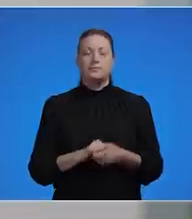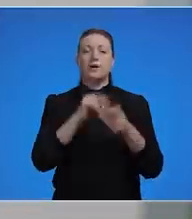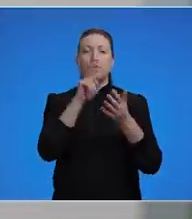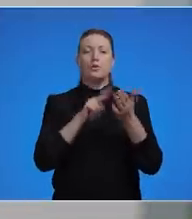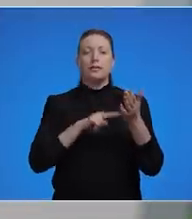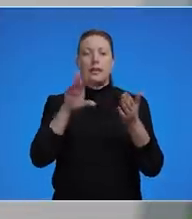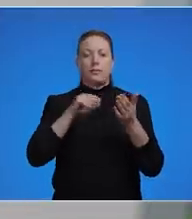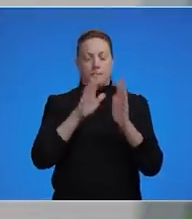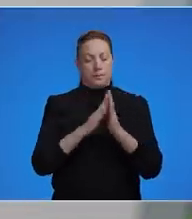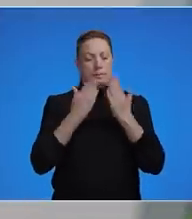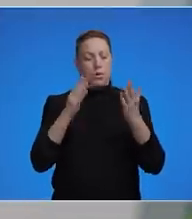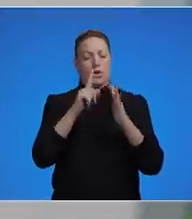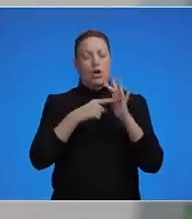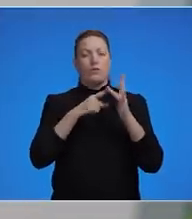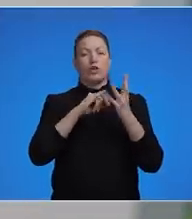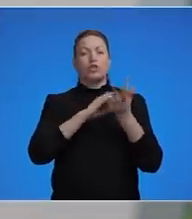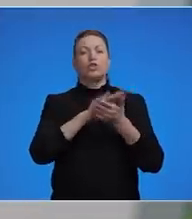A reading from the book of Joshua.